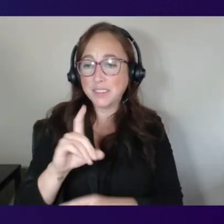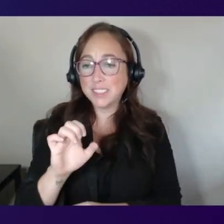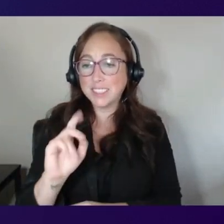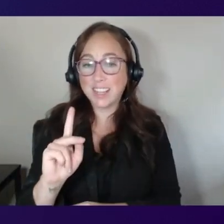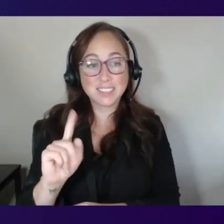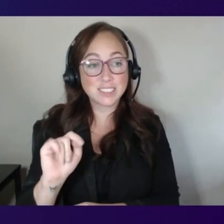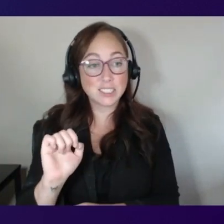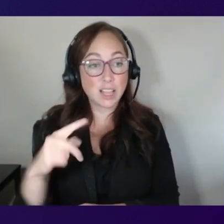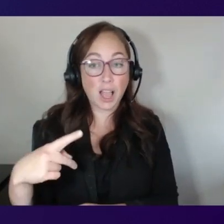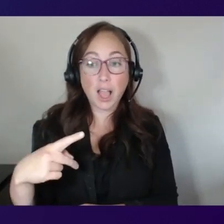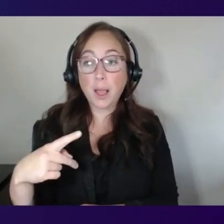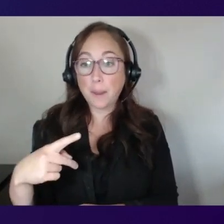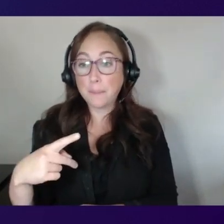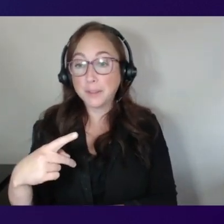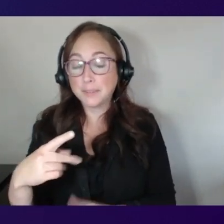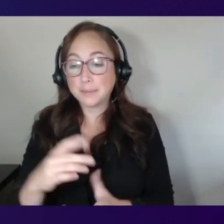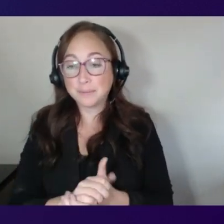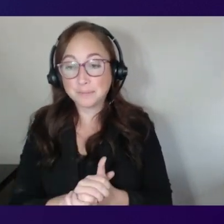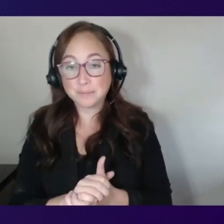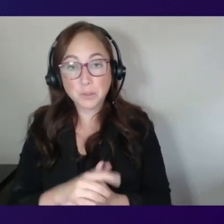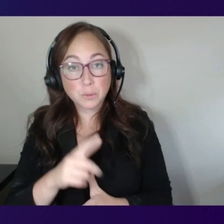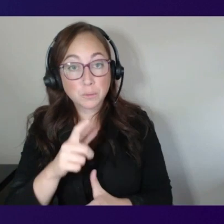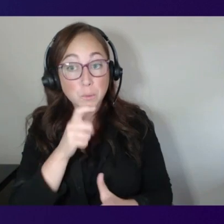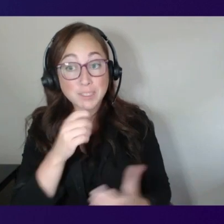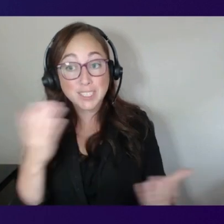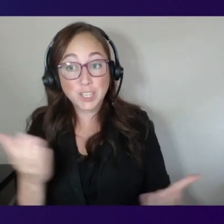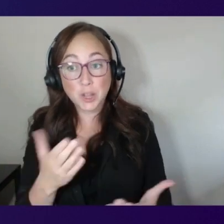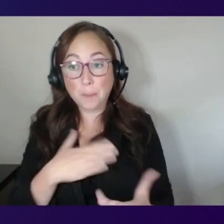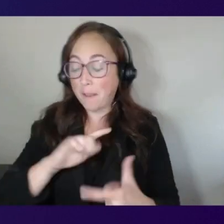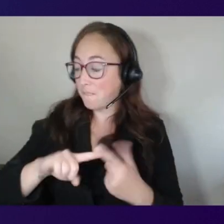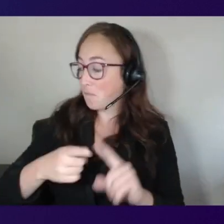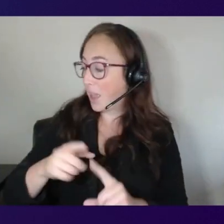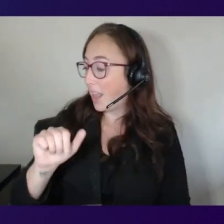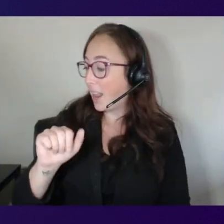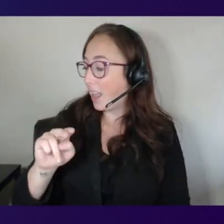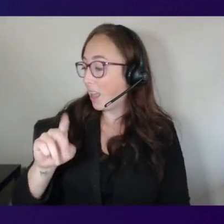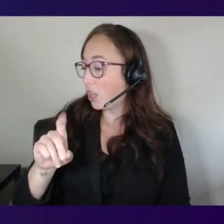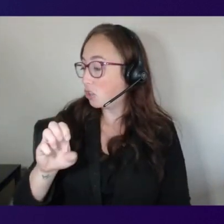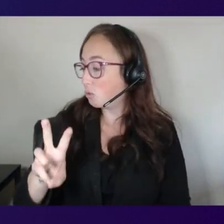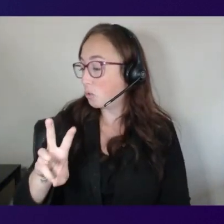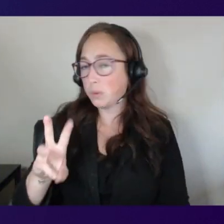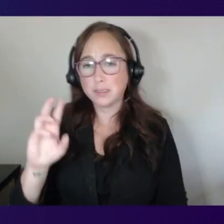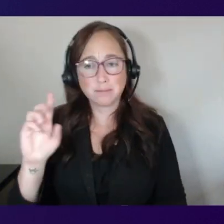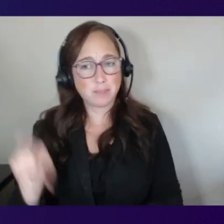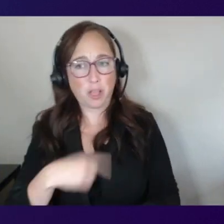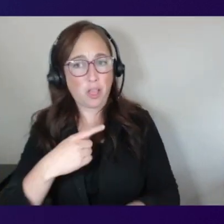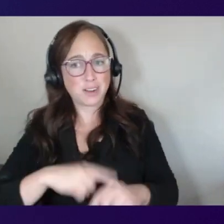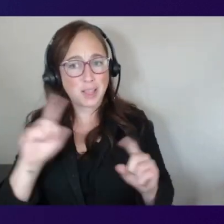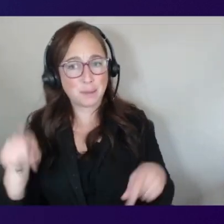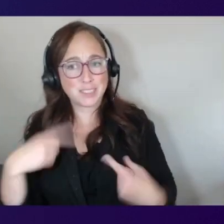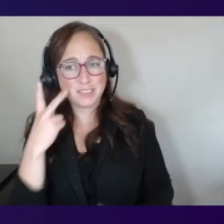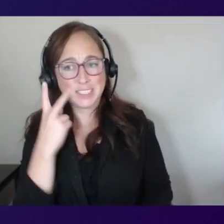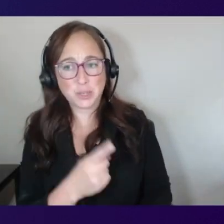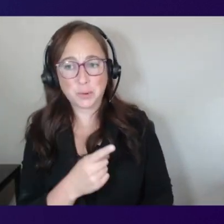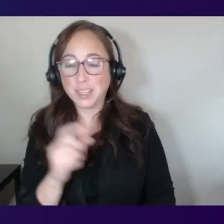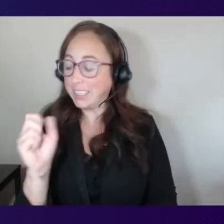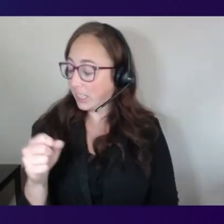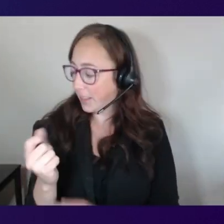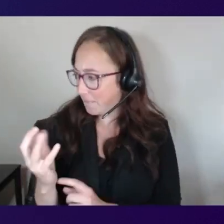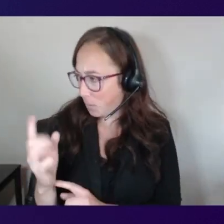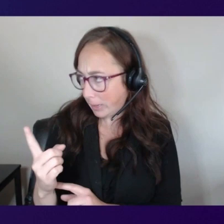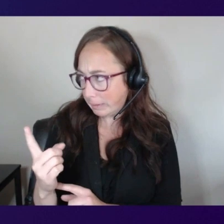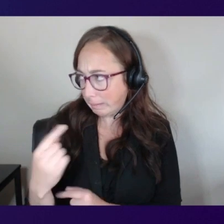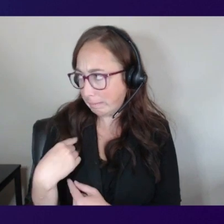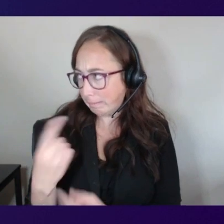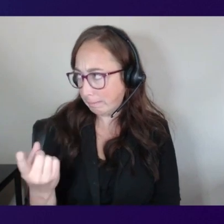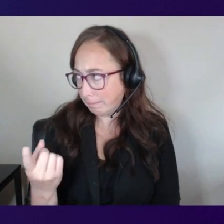who's here to tell us about this? My friend Andrew Kloman. It's been a long time, Andrew. Moments. Yeah, moments. just mere moments ago